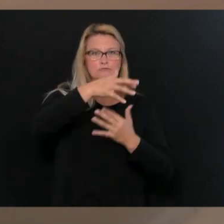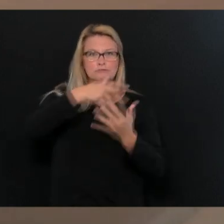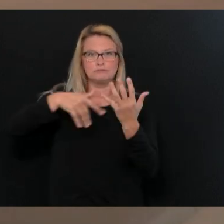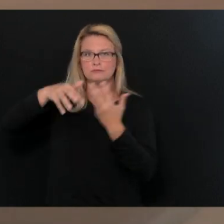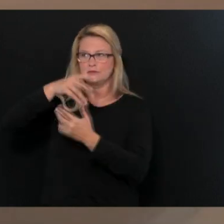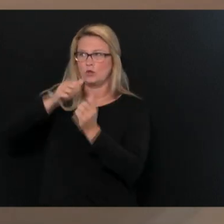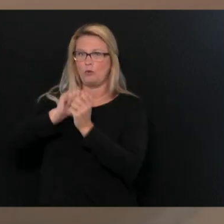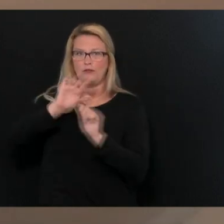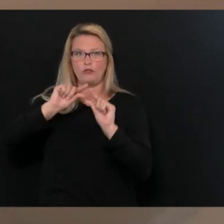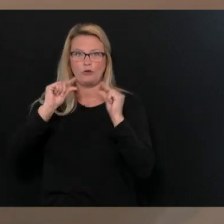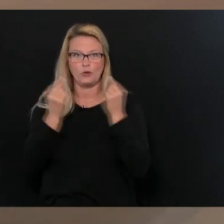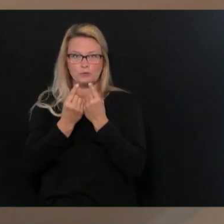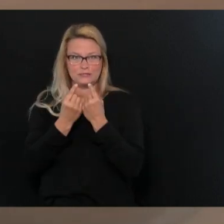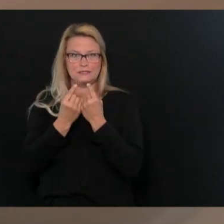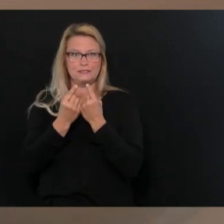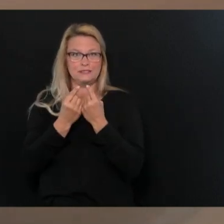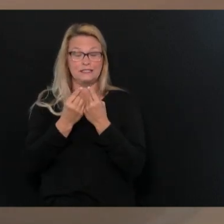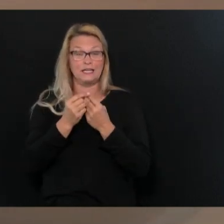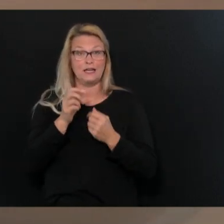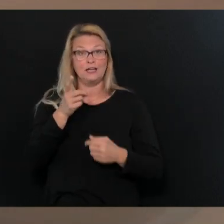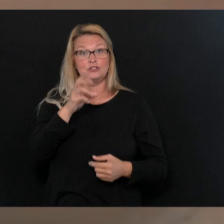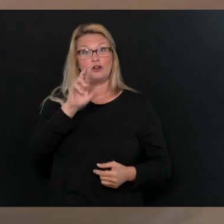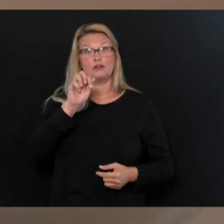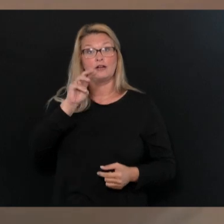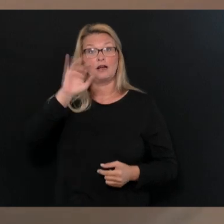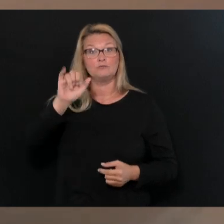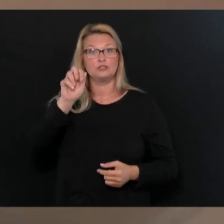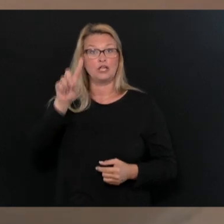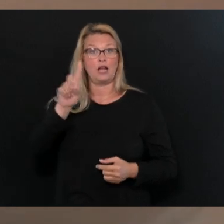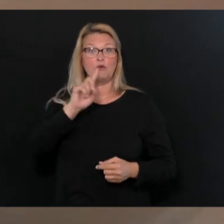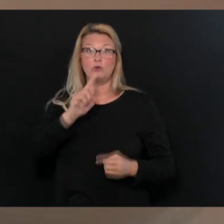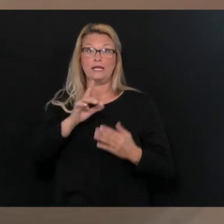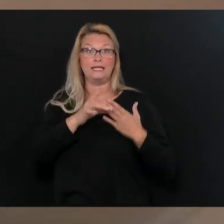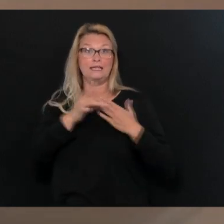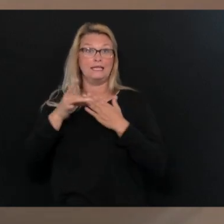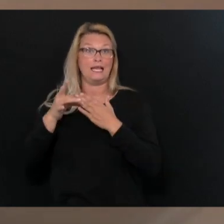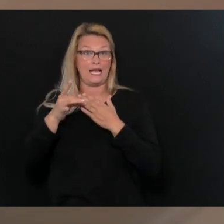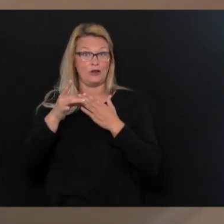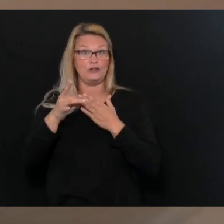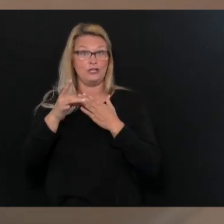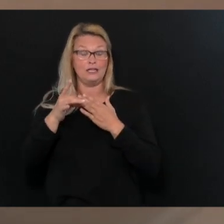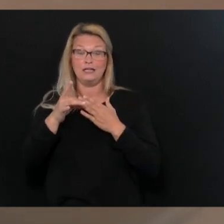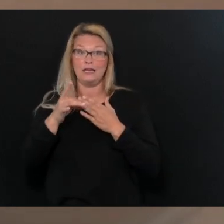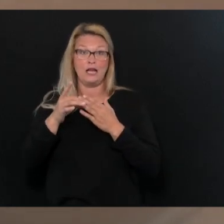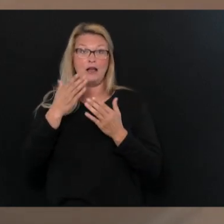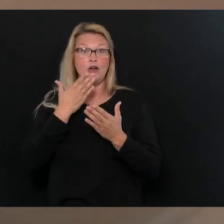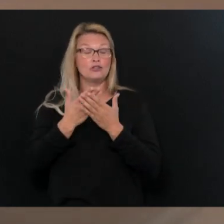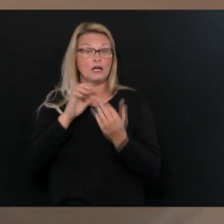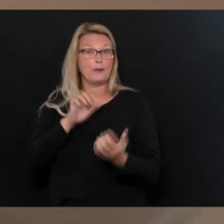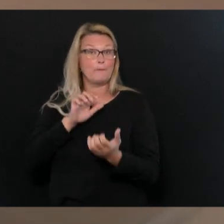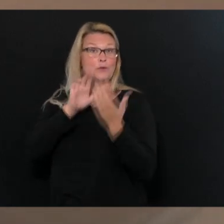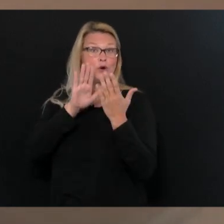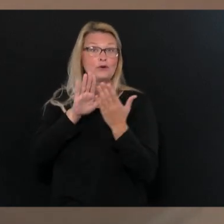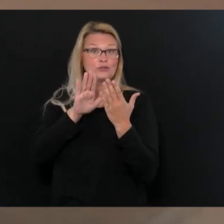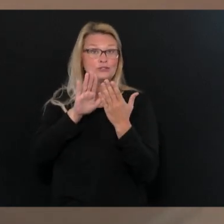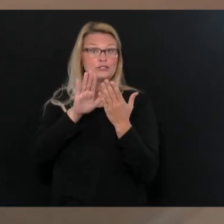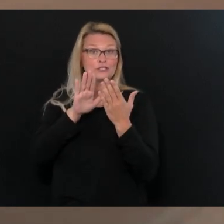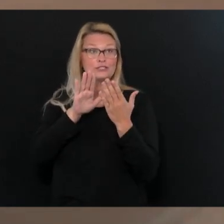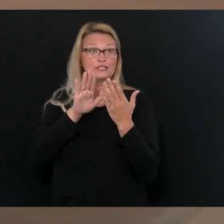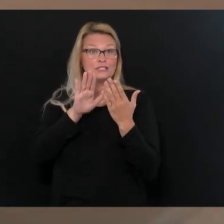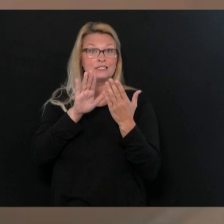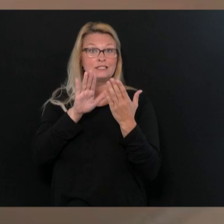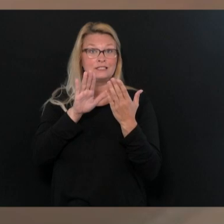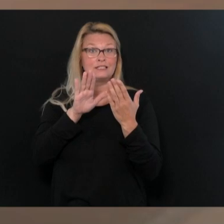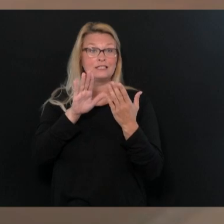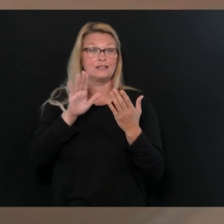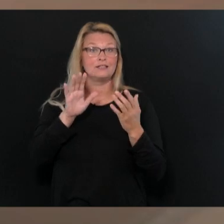then Commissioner Amjad has really spearheaded the strike team approach that we have championed to